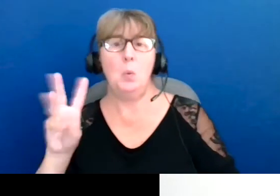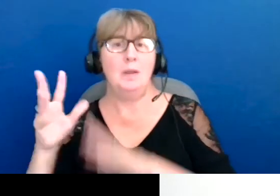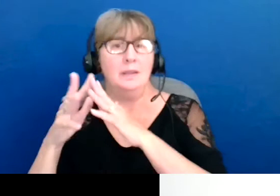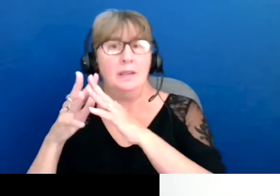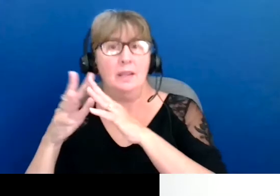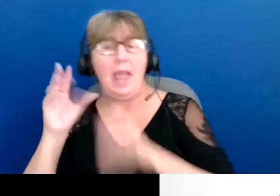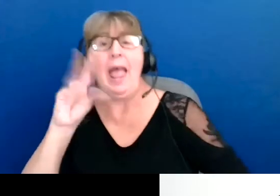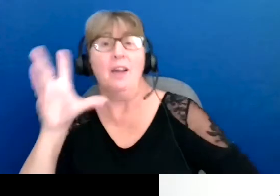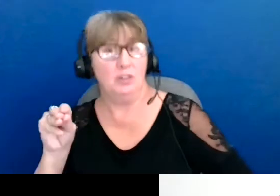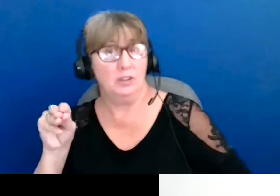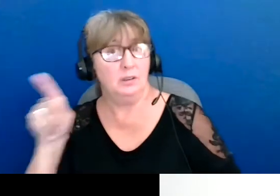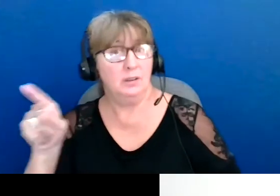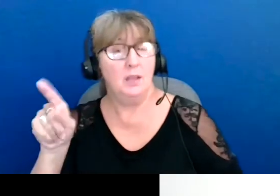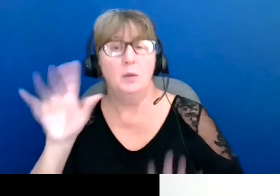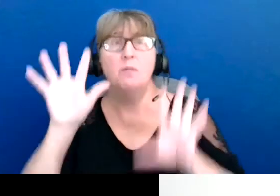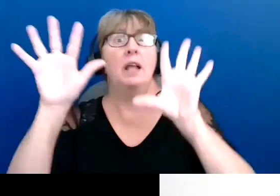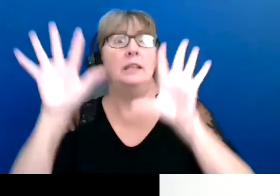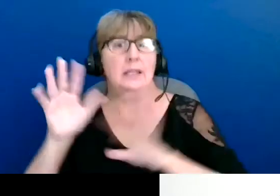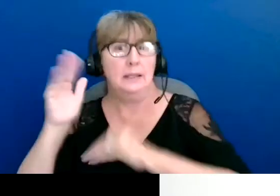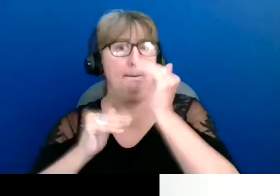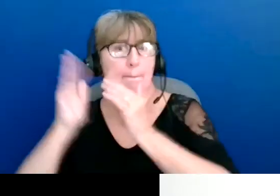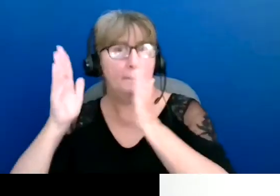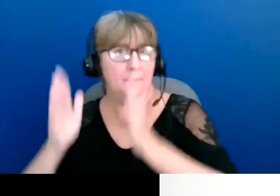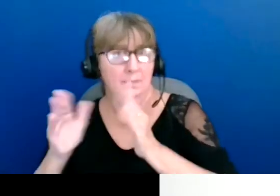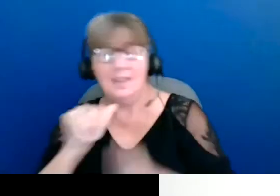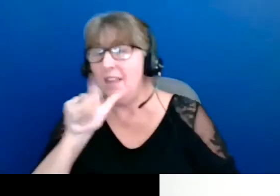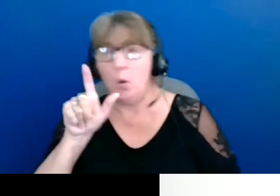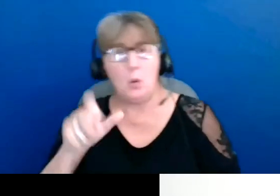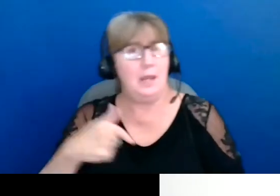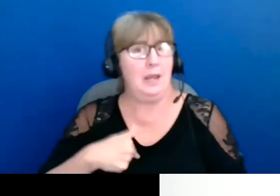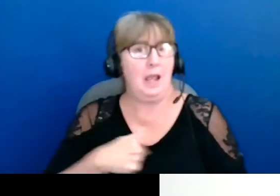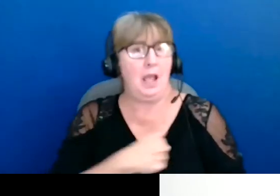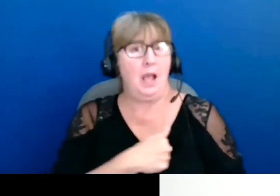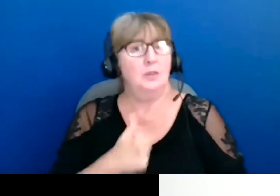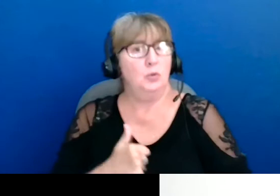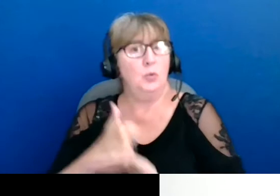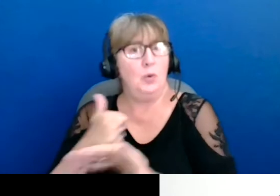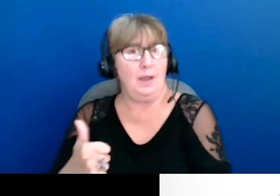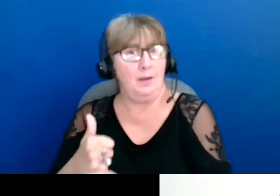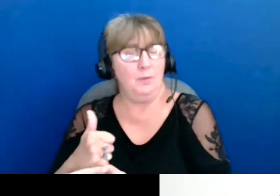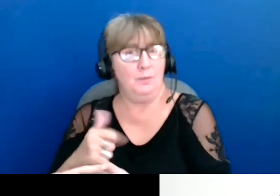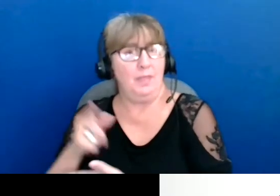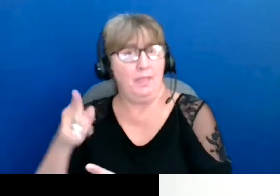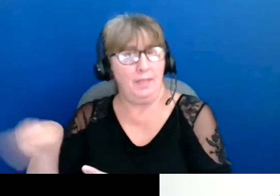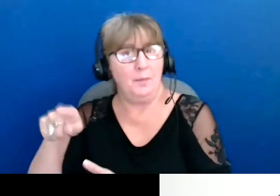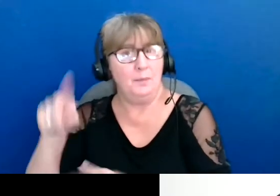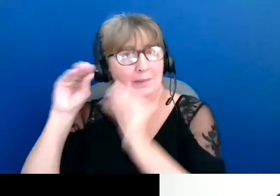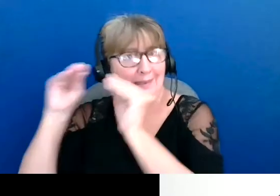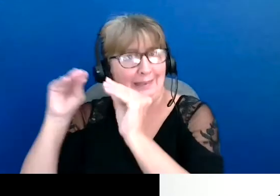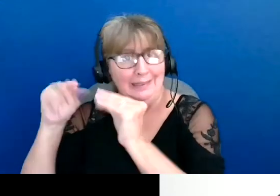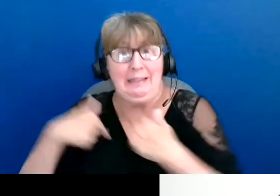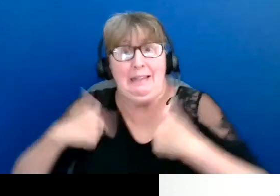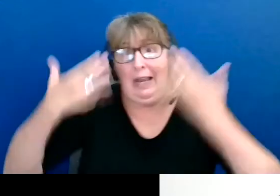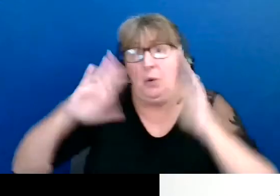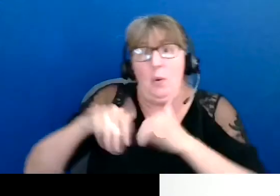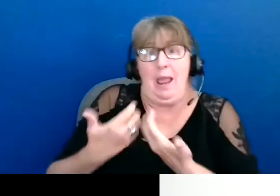fantastic builders. They do not need our help teaching them to build a school. I did not know how to build a school. The American